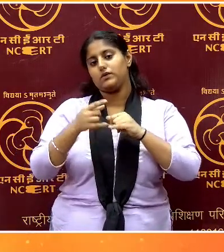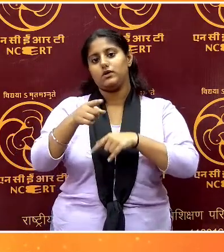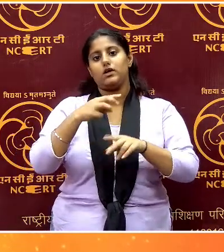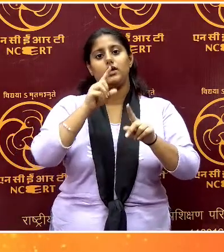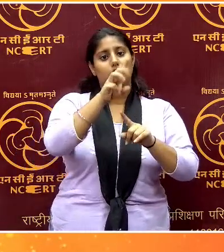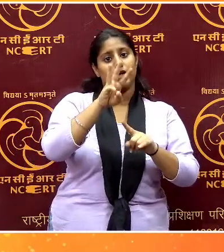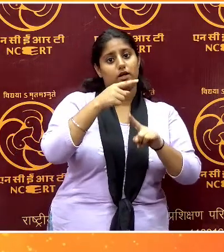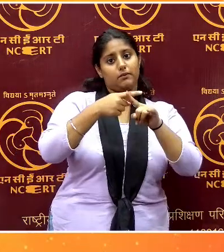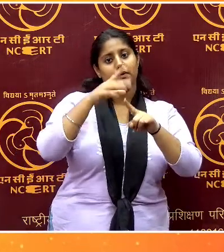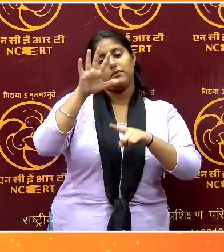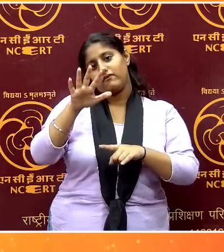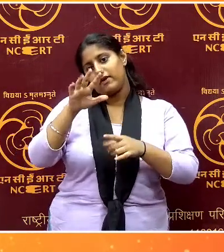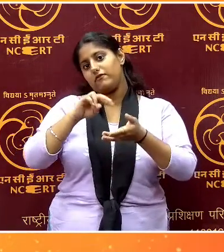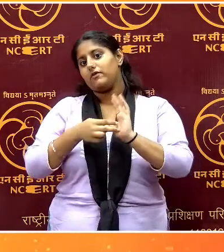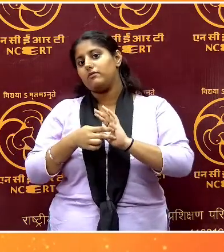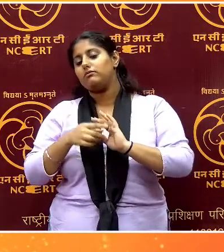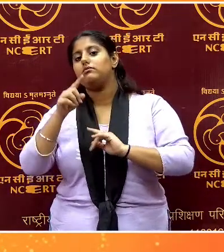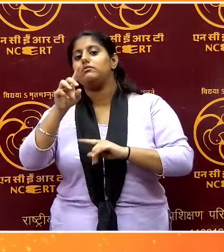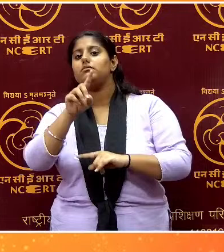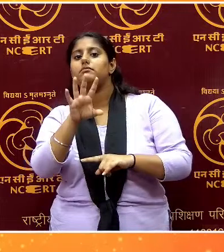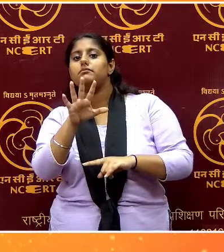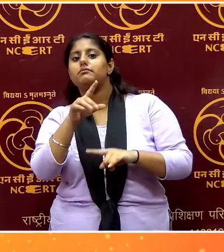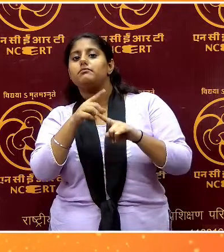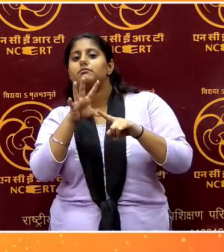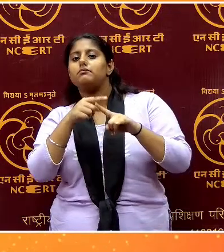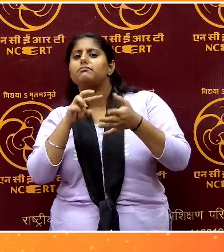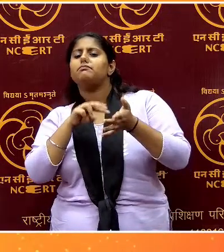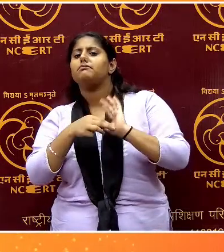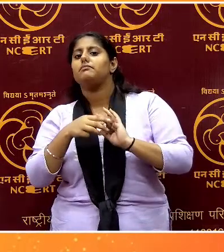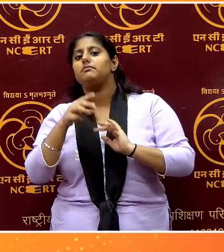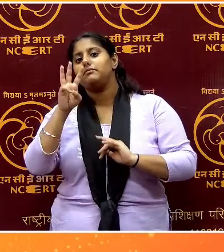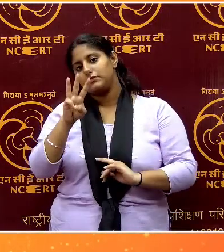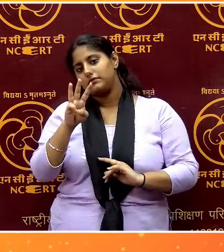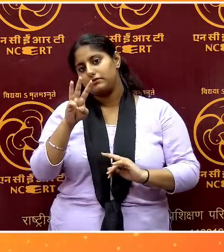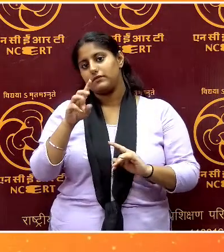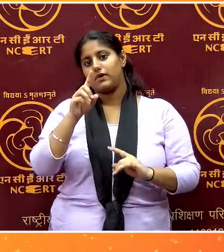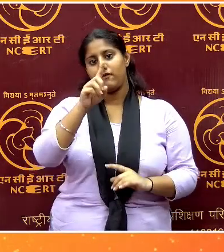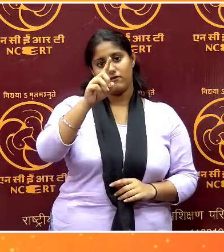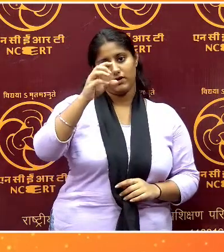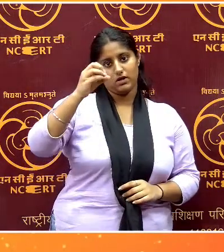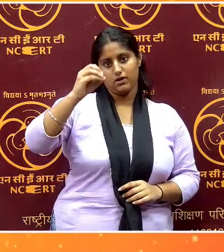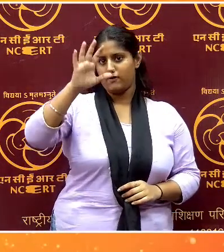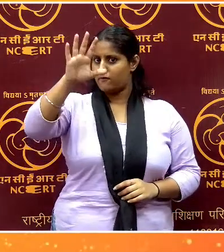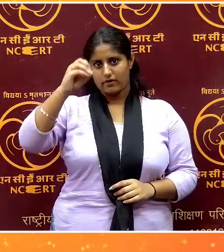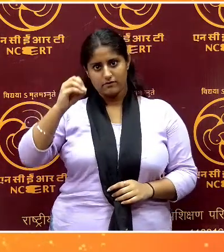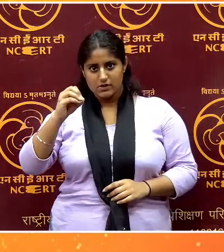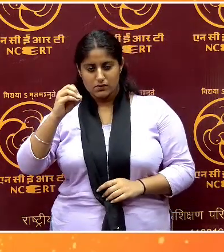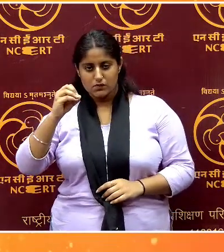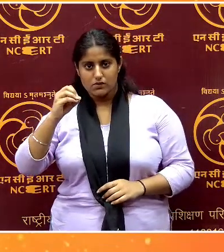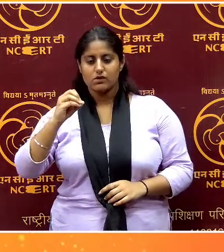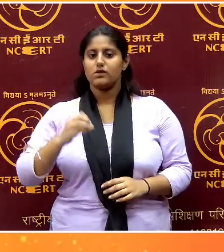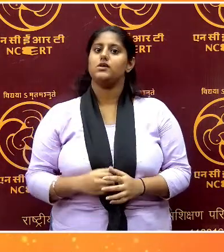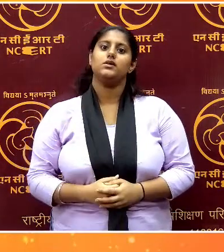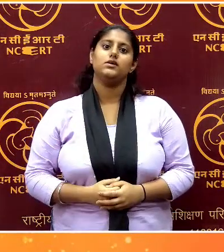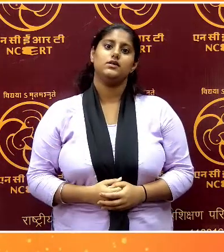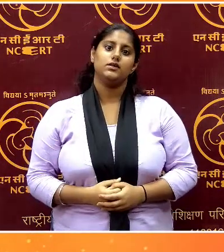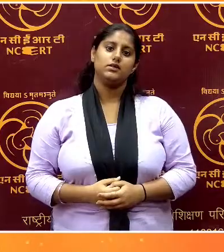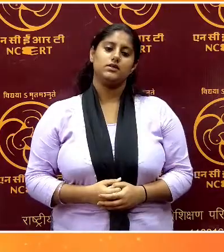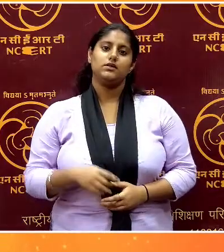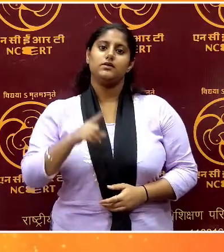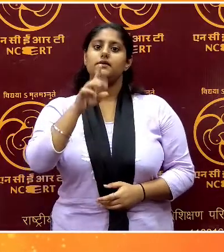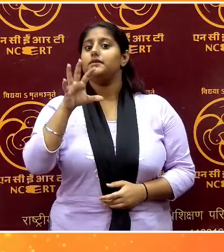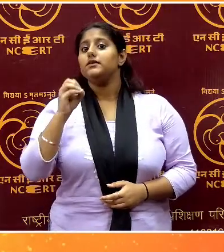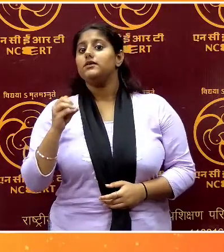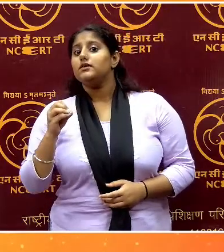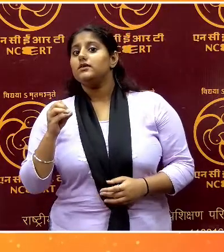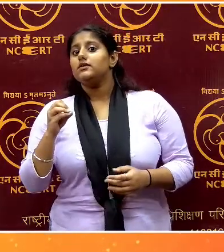multiplied by 3. Okay? Yes, Both ma'am. are coming to 150, right? Right, ma'am. So, here